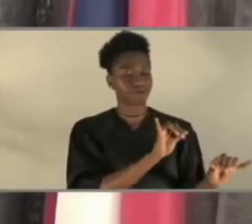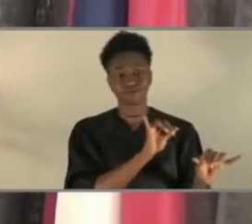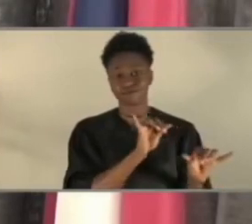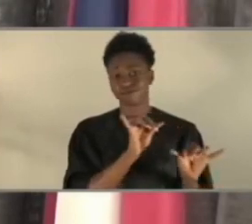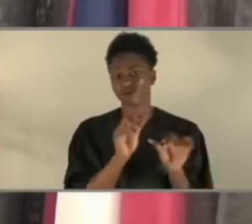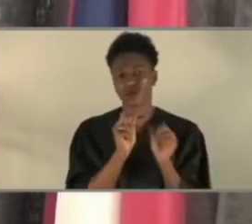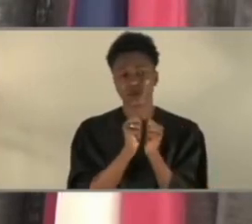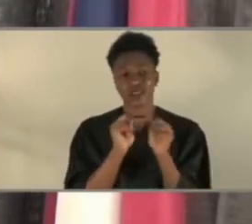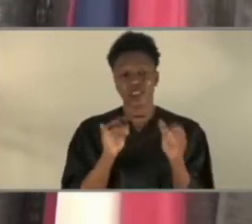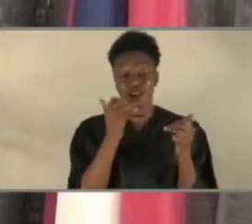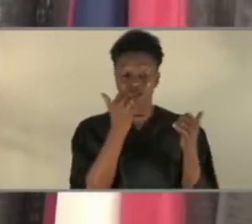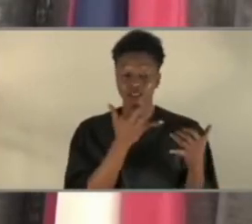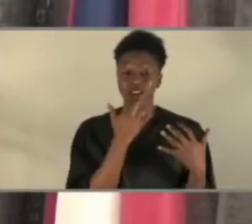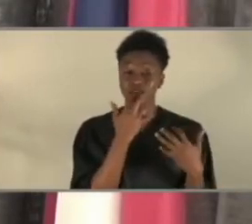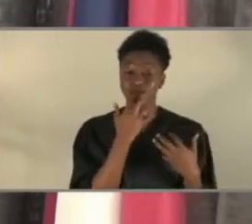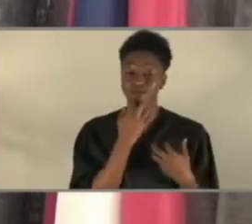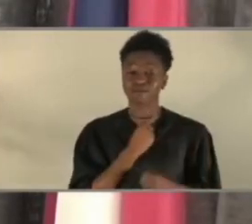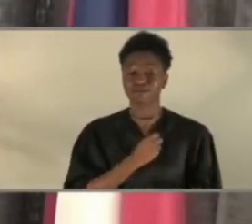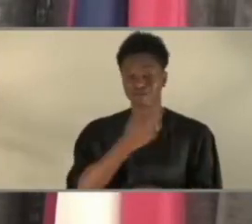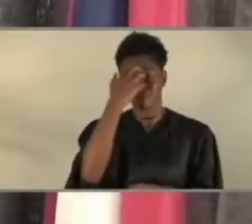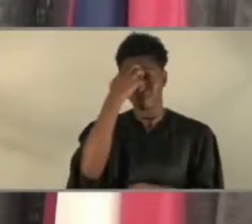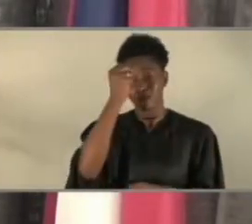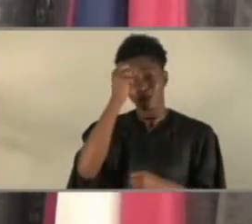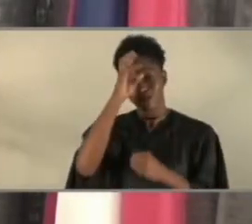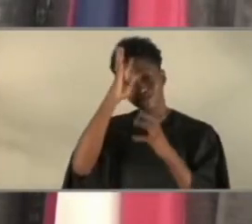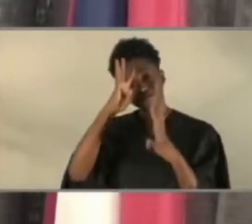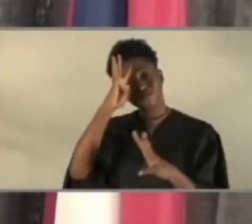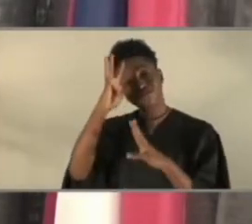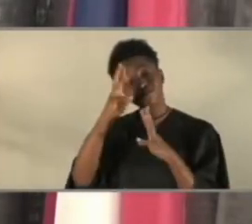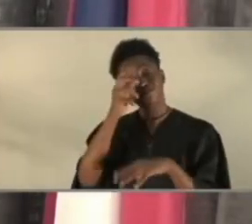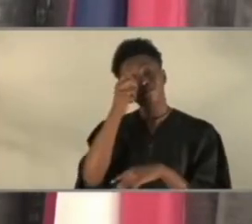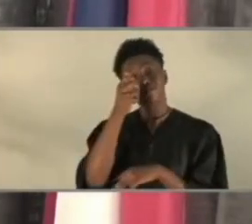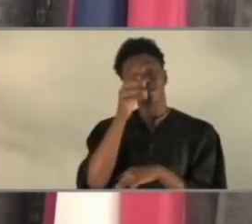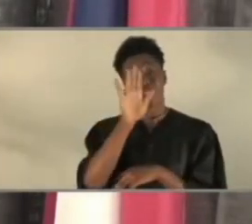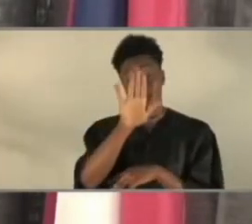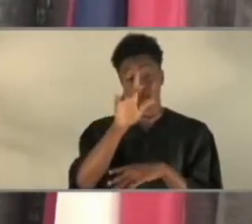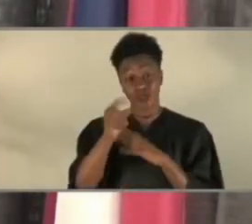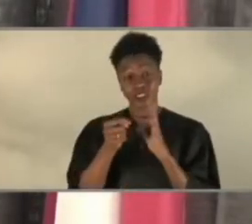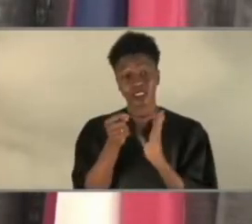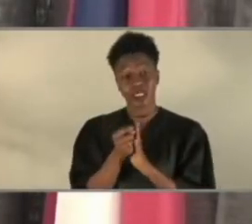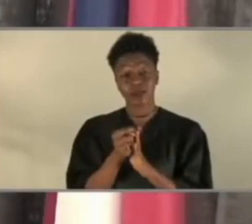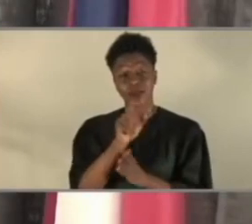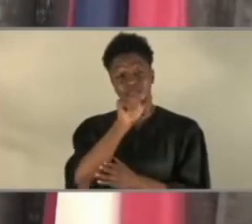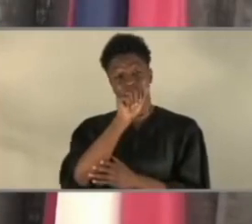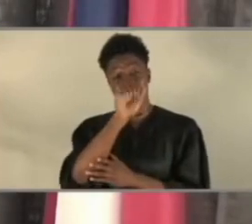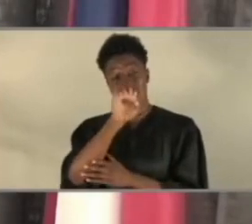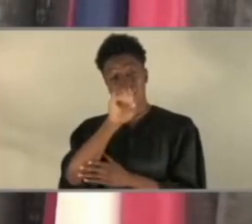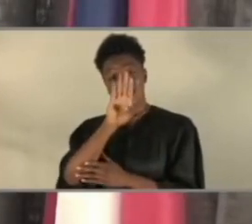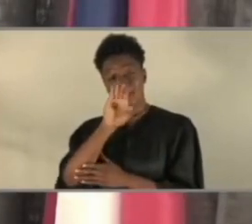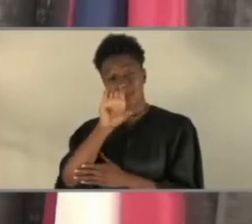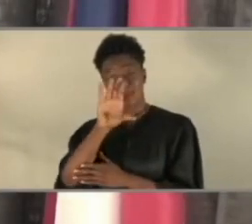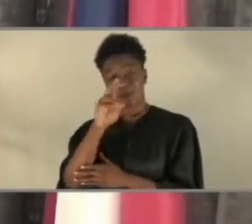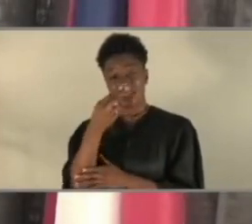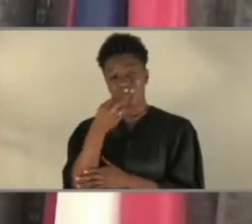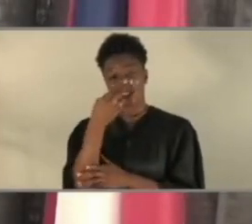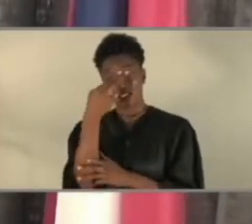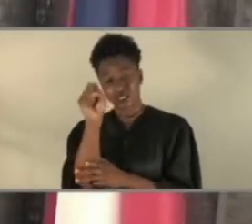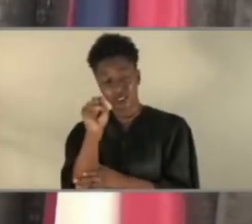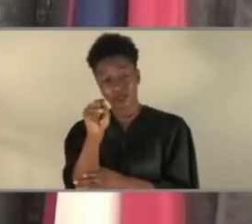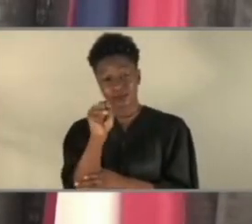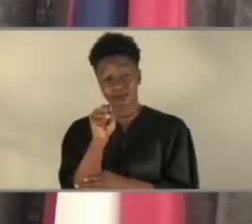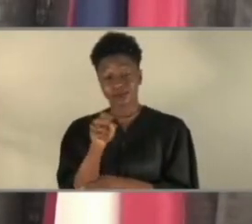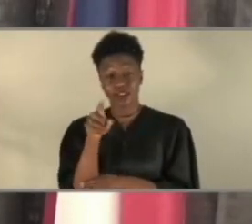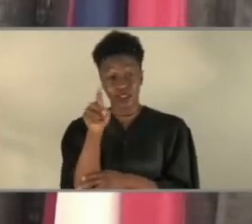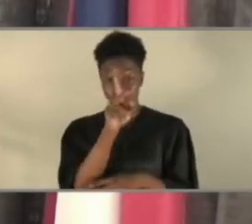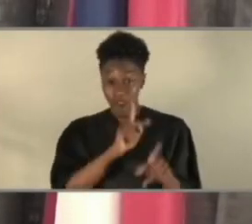without these precious memories that have been created by your time at AE Beach High School and those